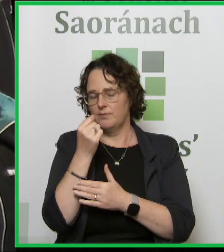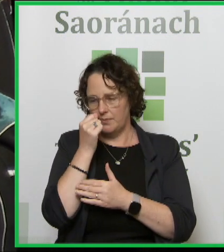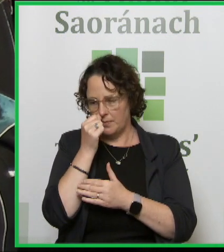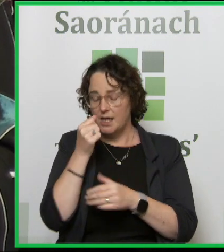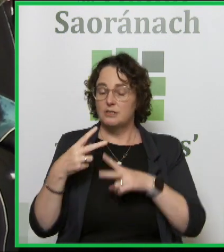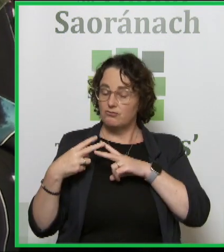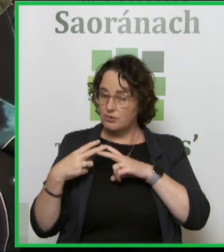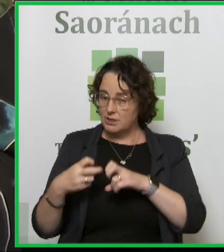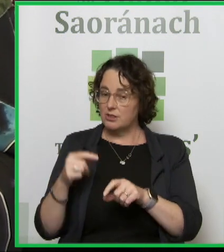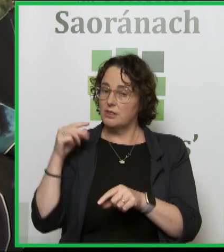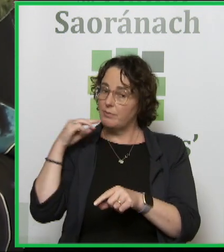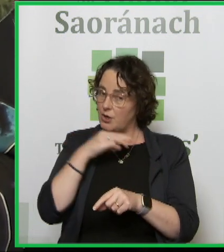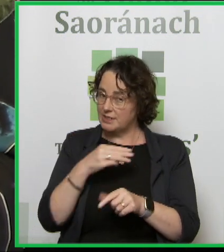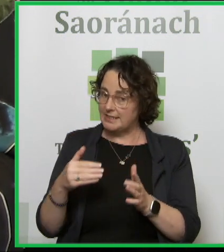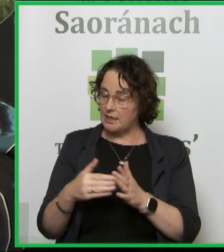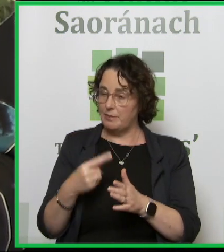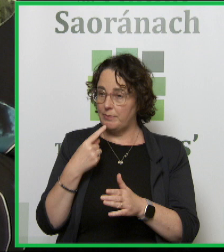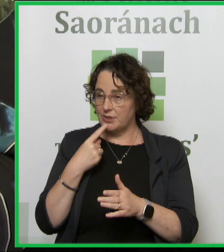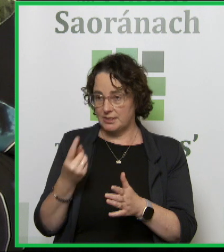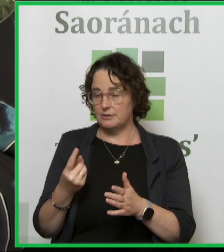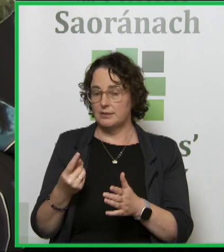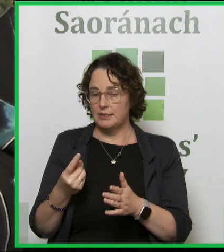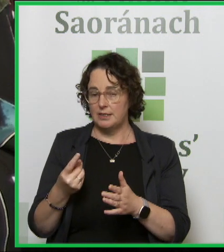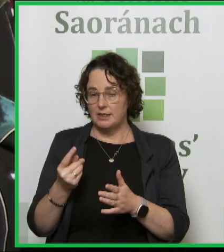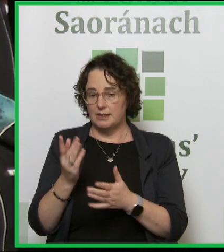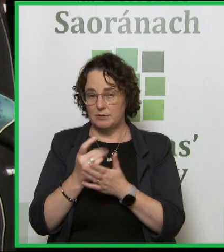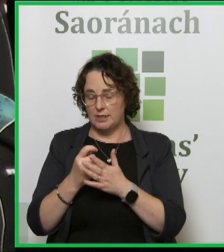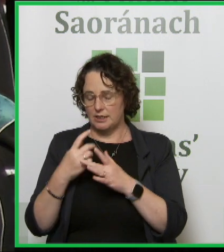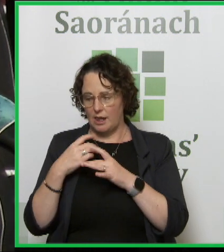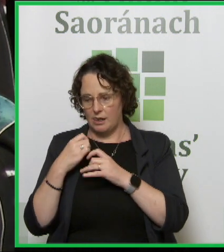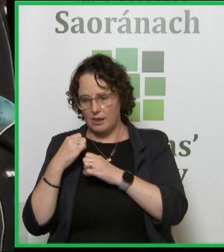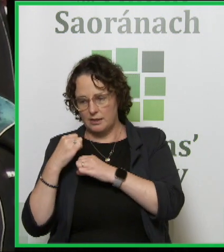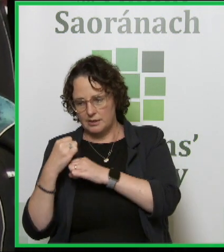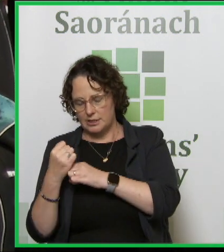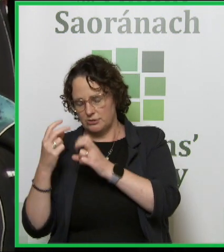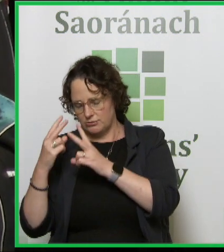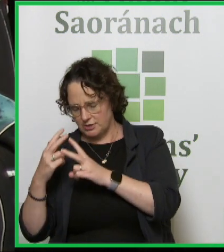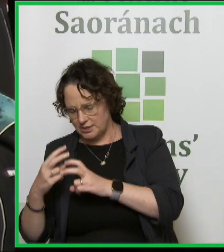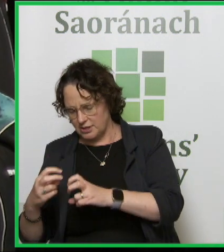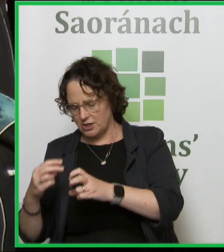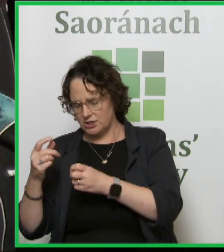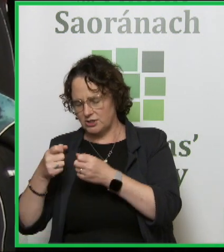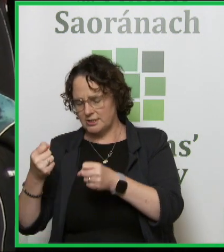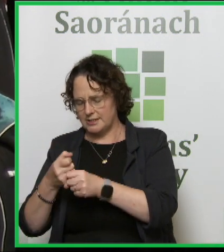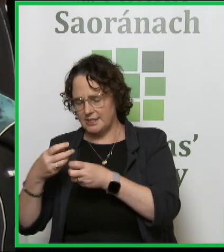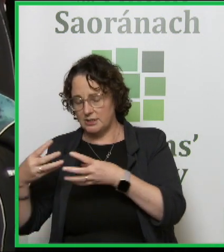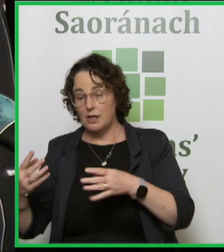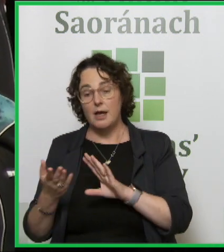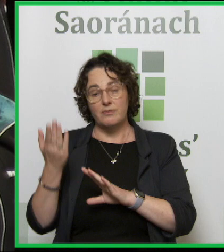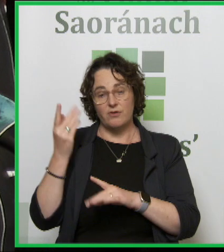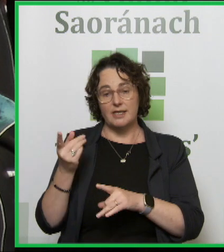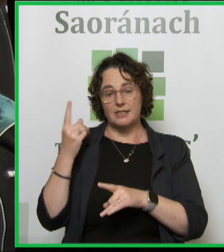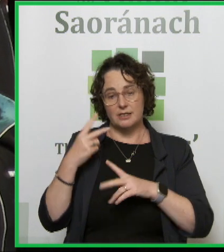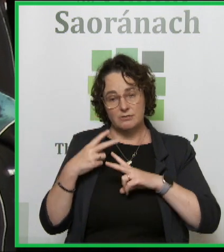is important, but can I say you can get bogged down in research and data as well? When I did a study at one stage on people